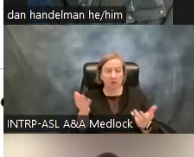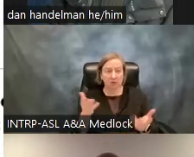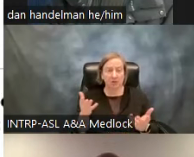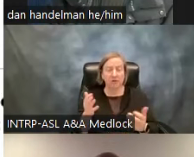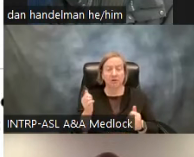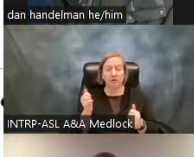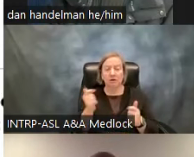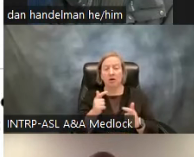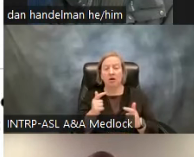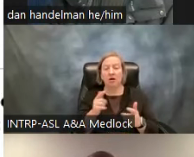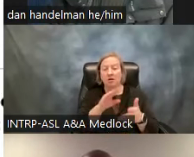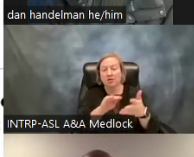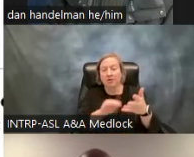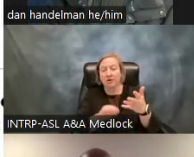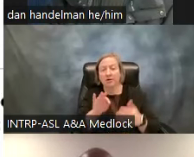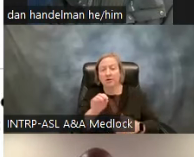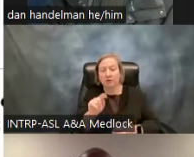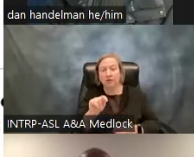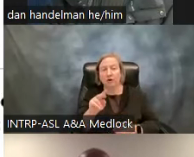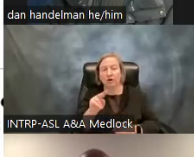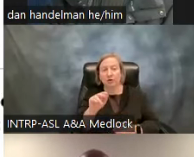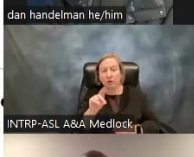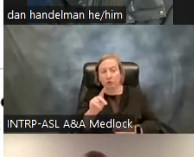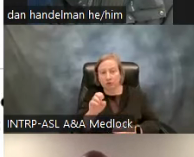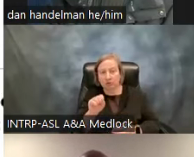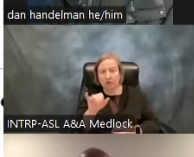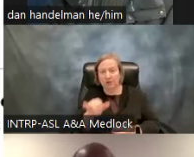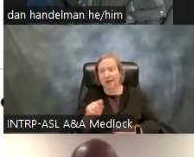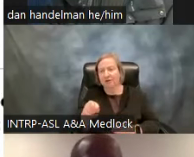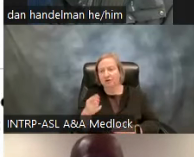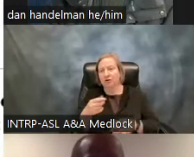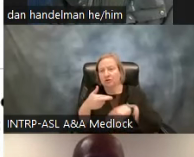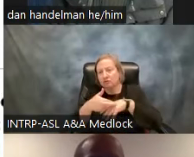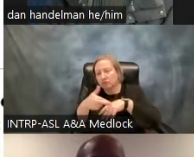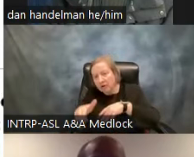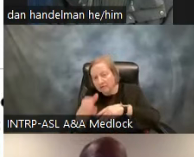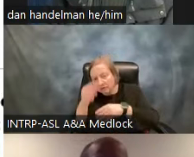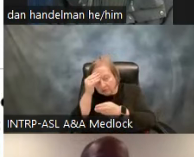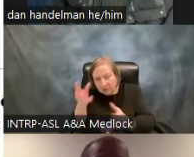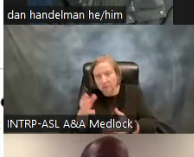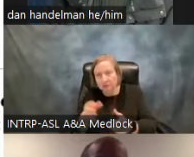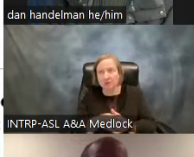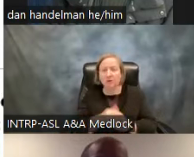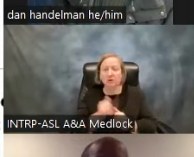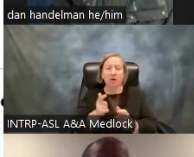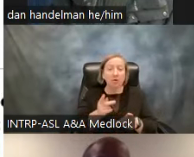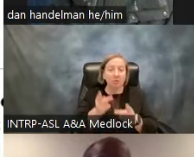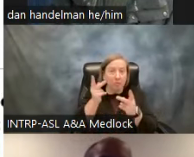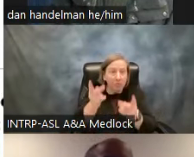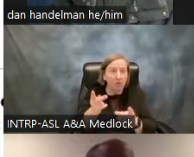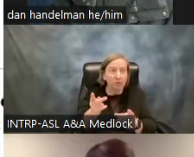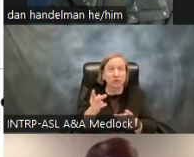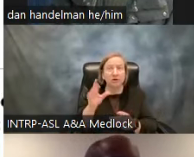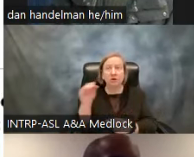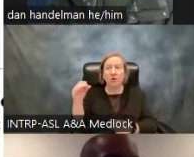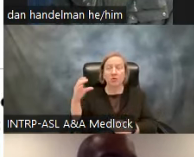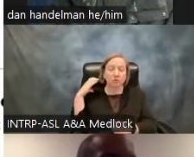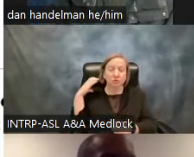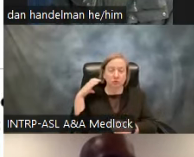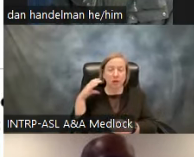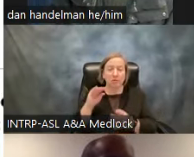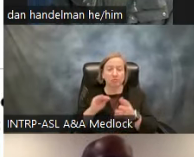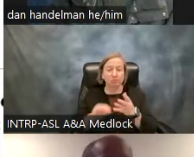the footnotes that are solely references, all the proposals that the co-chairs made to make into footnotes